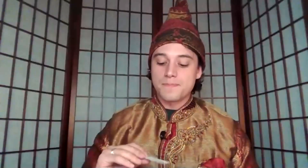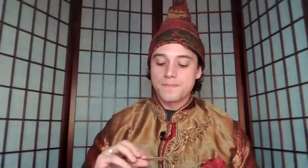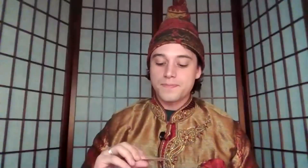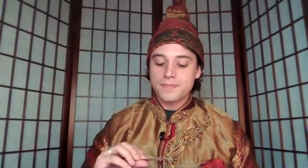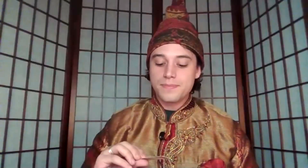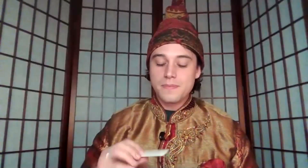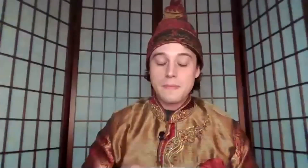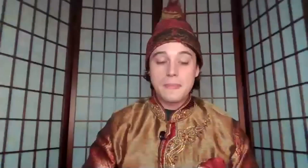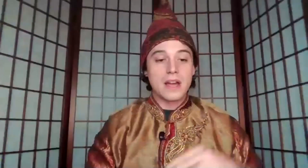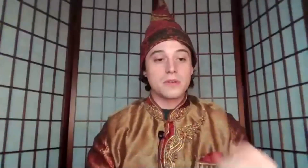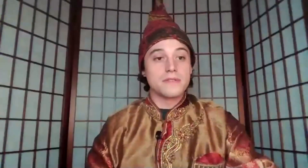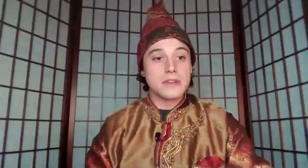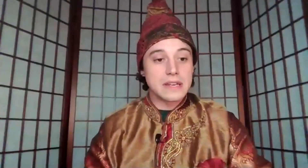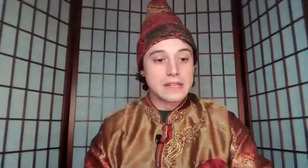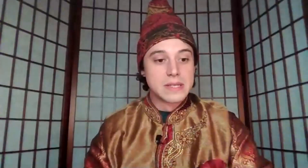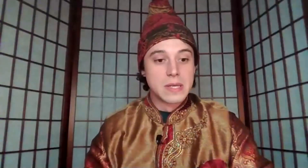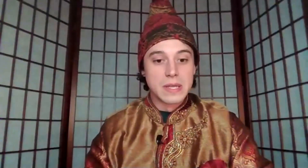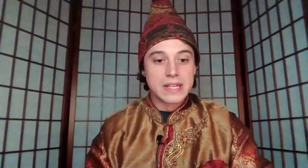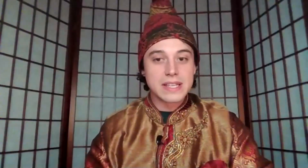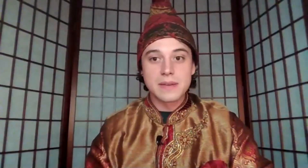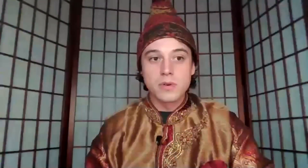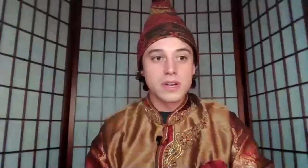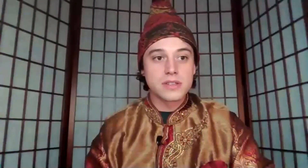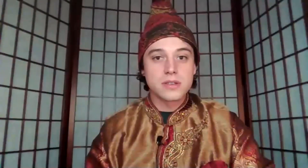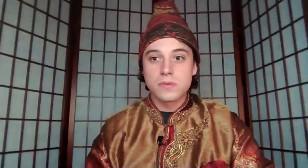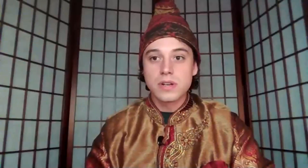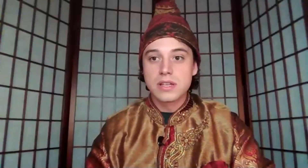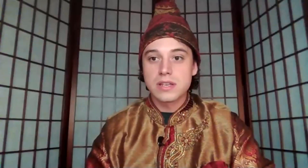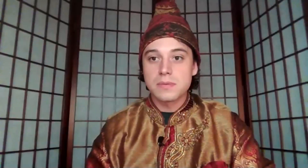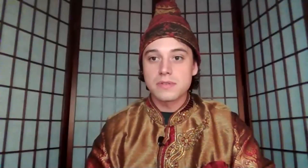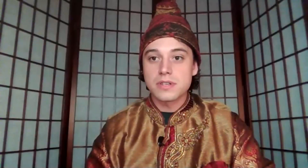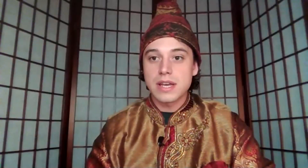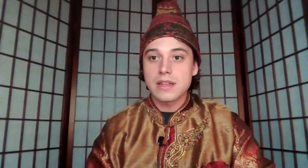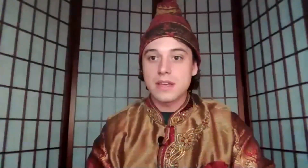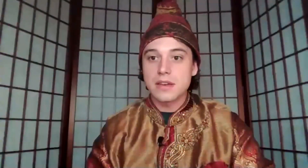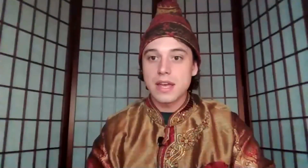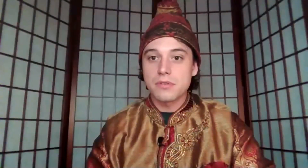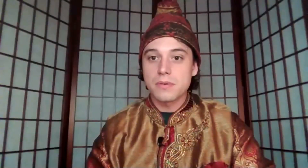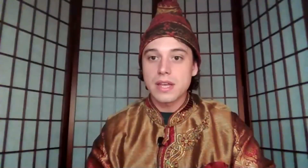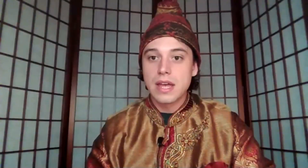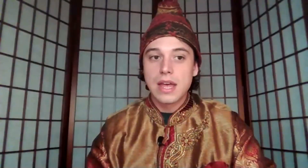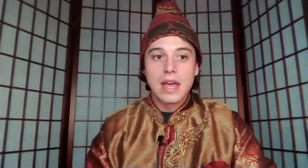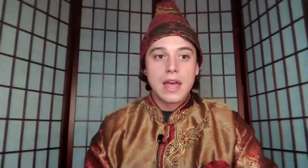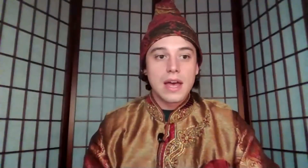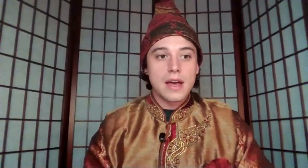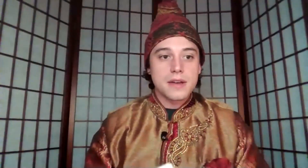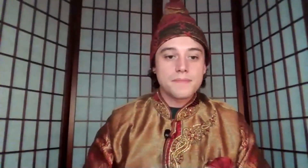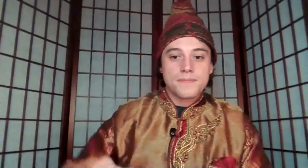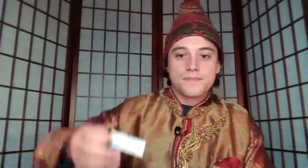I don't know if you can see this. I'm going to double check that you can real quick.